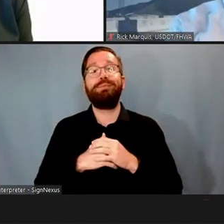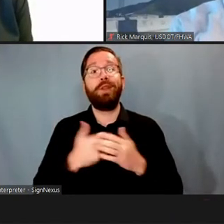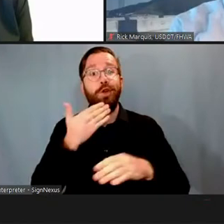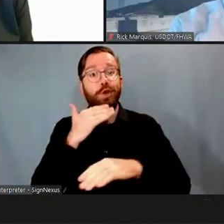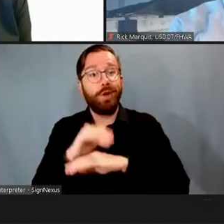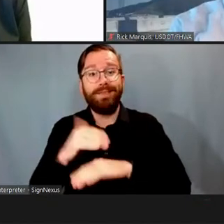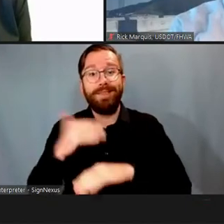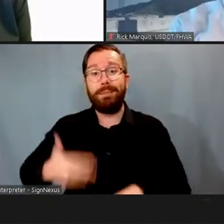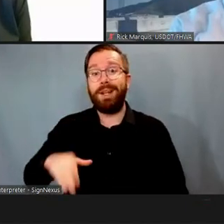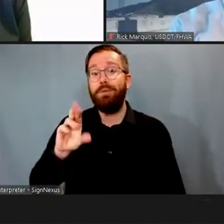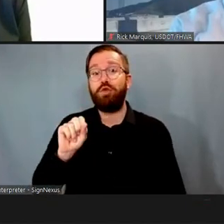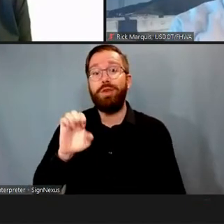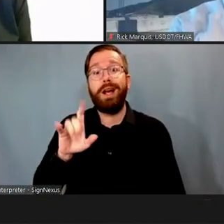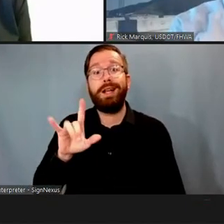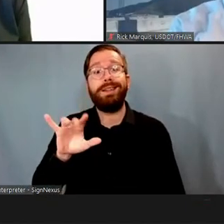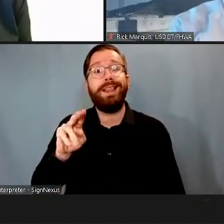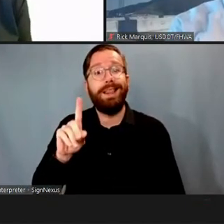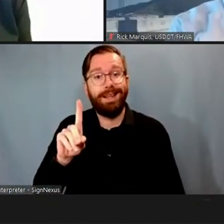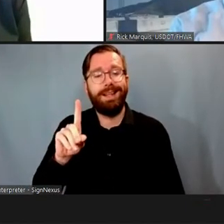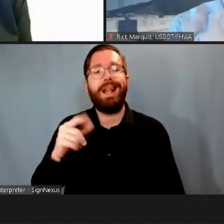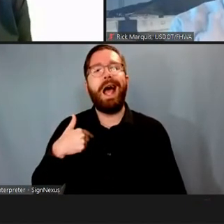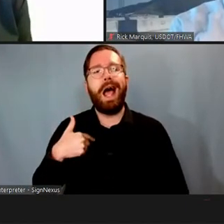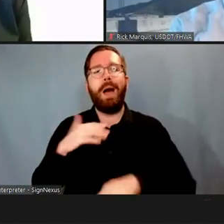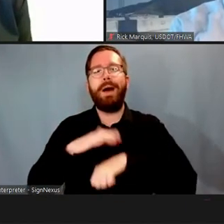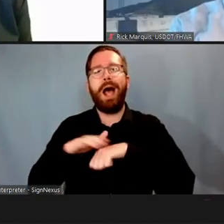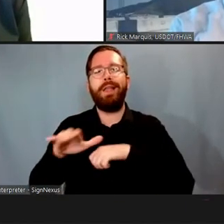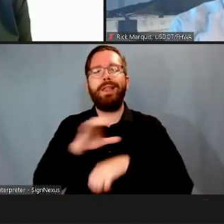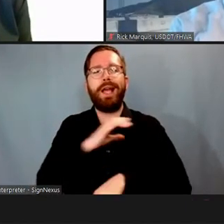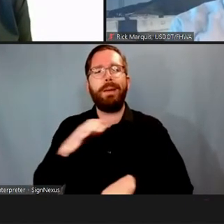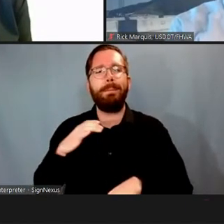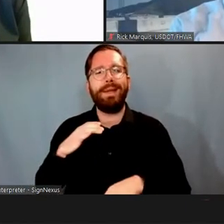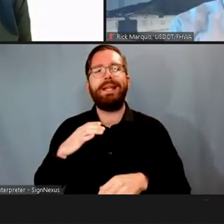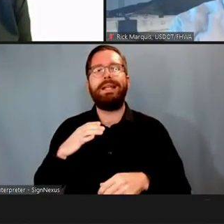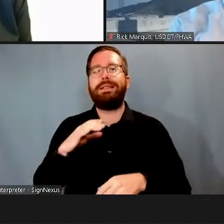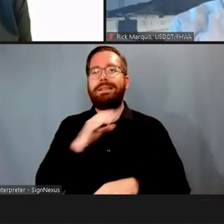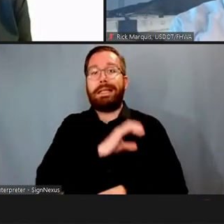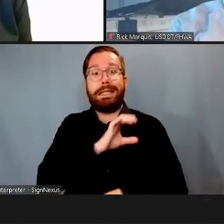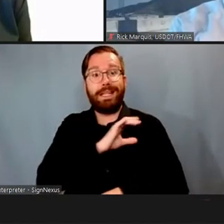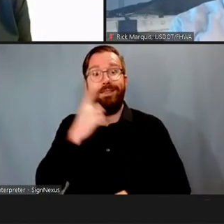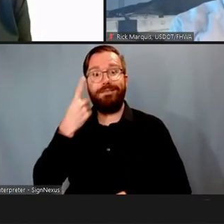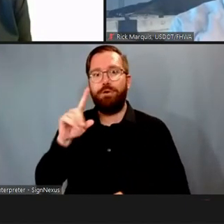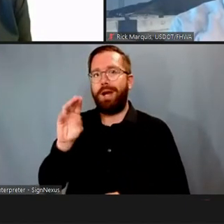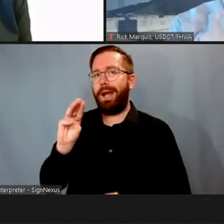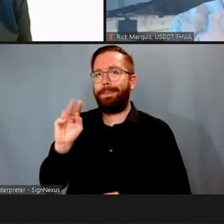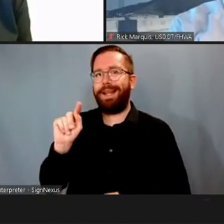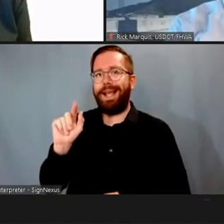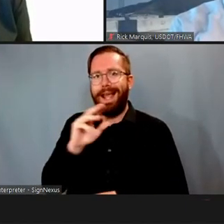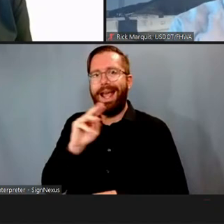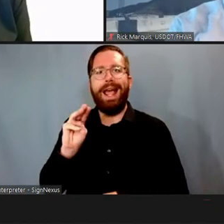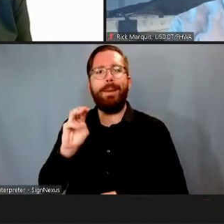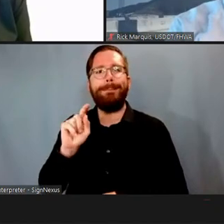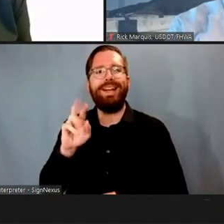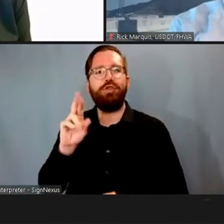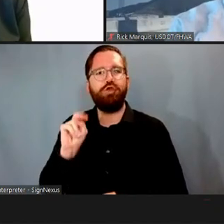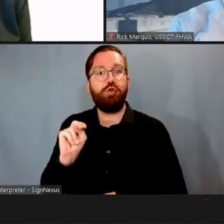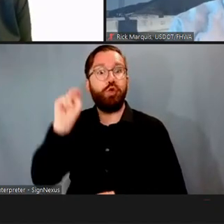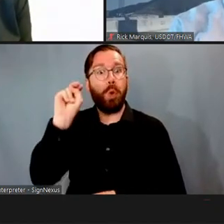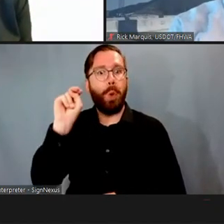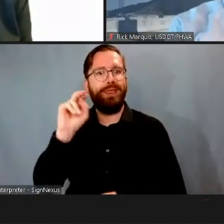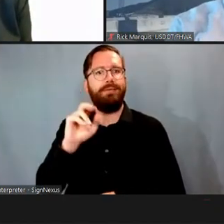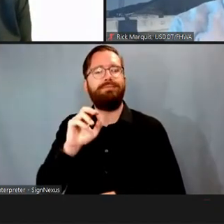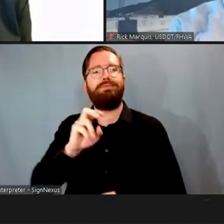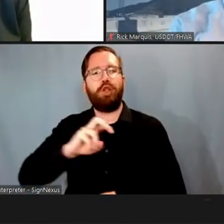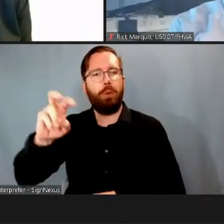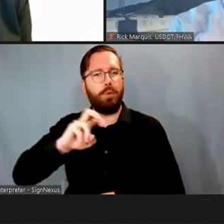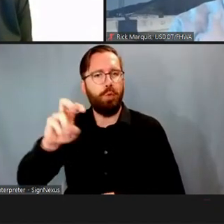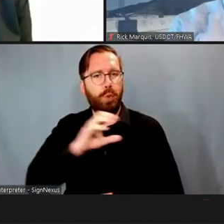i currently serve on the permanent citizens advisory committee to the mta and the metro north railroad commuter council we already